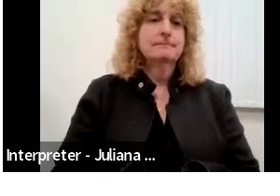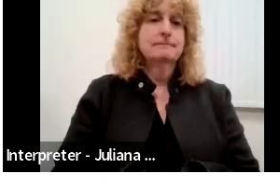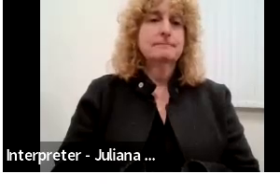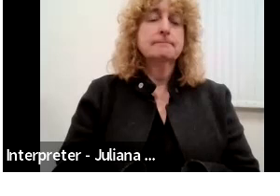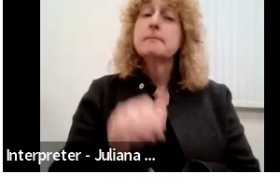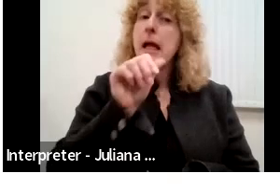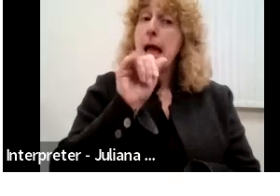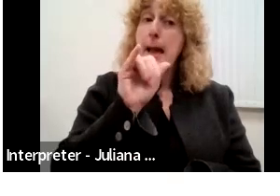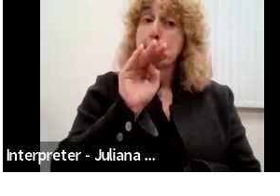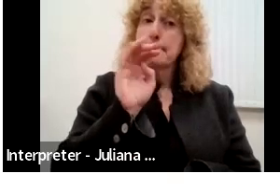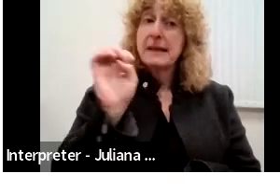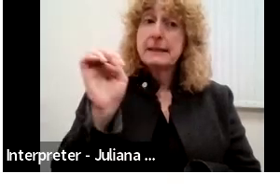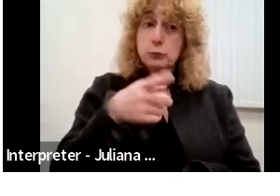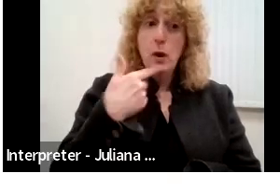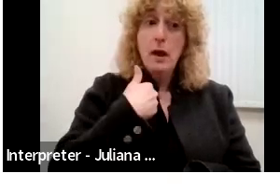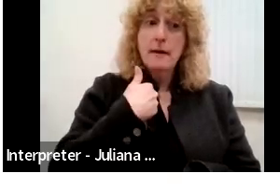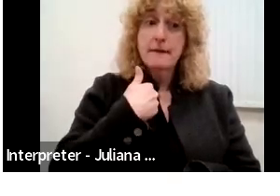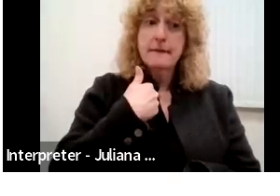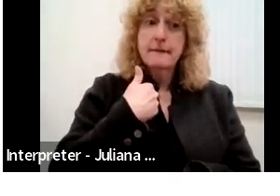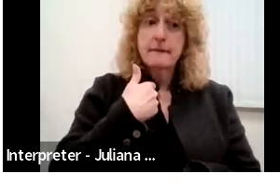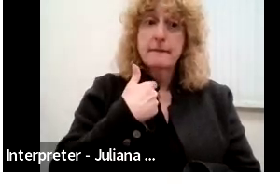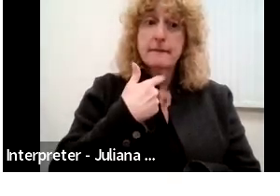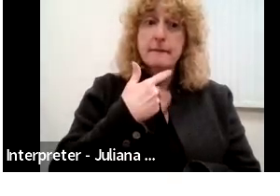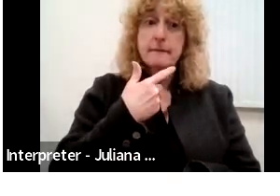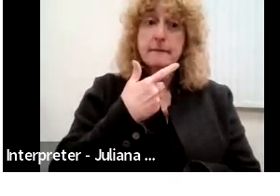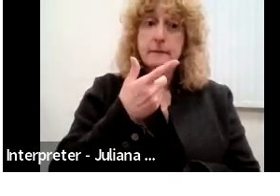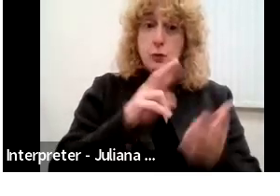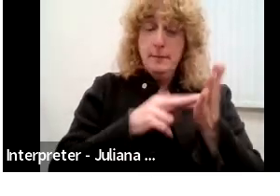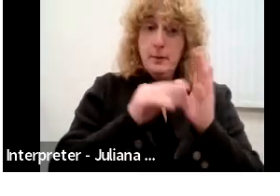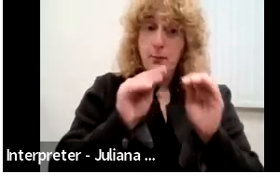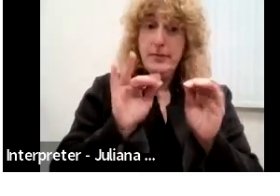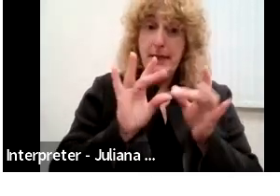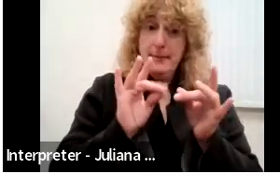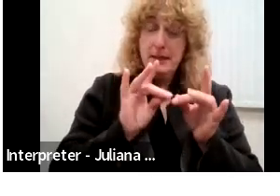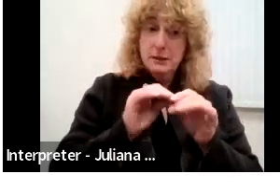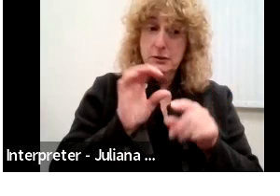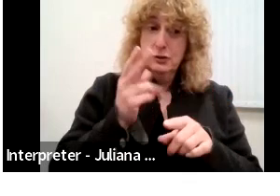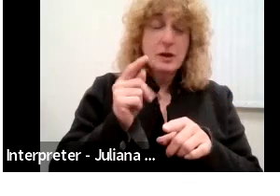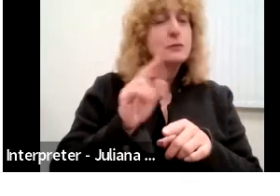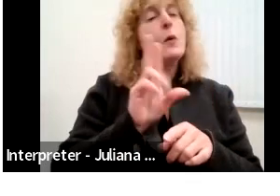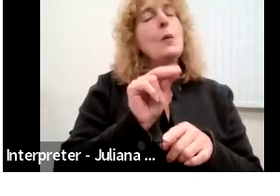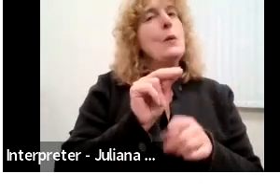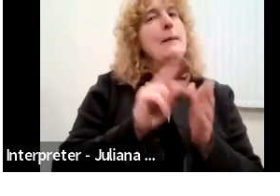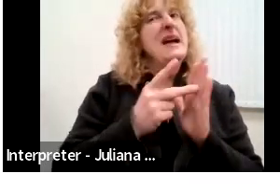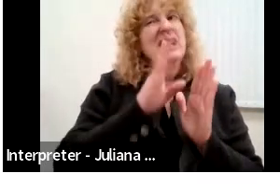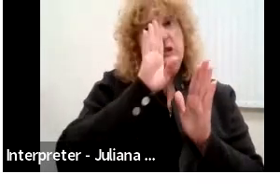Amy, did you mean to put that message in the chat to everybody? No, I meant it to be direct message. Okay.